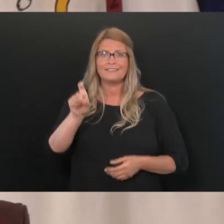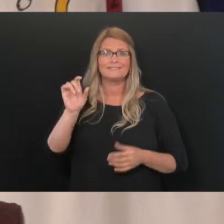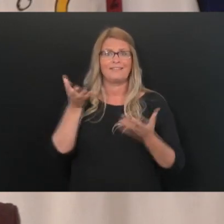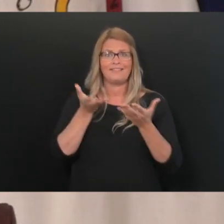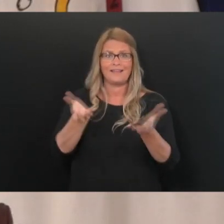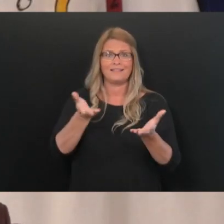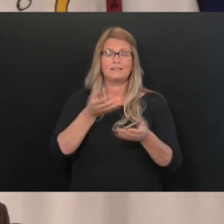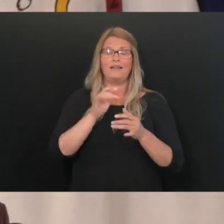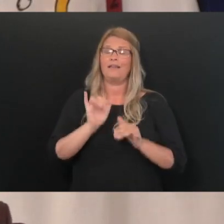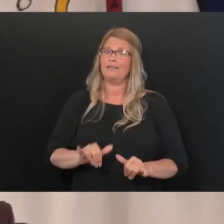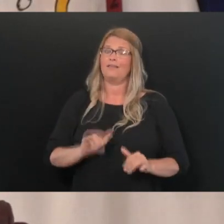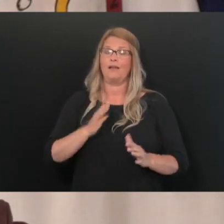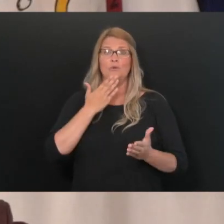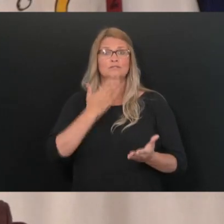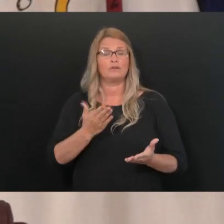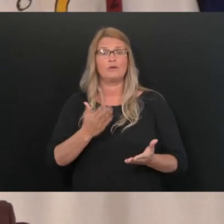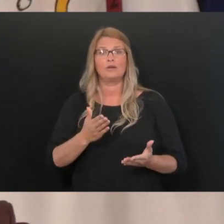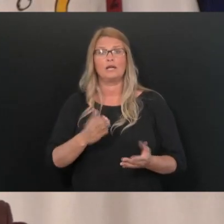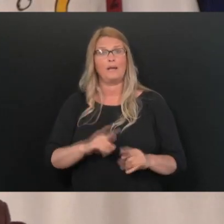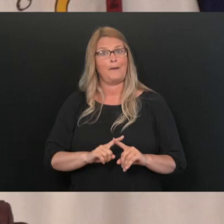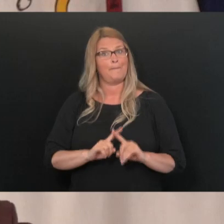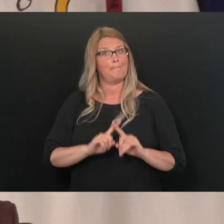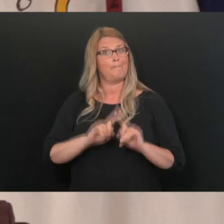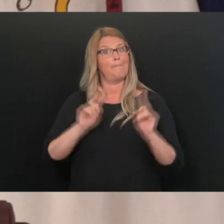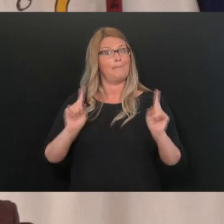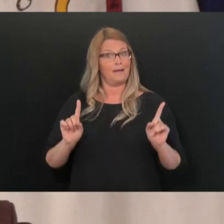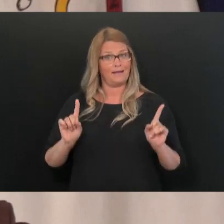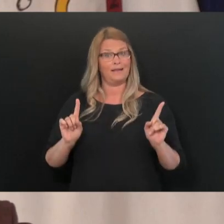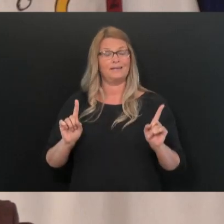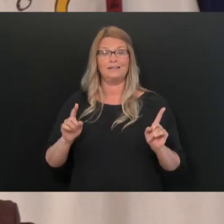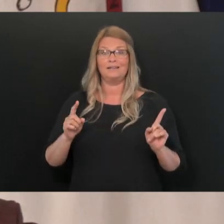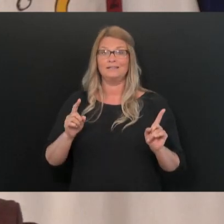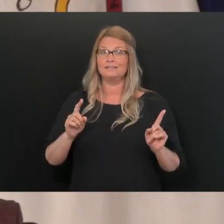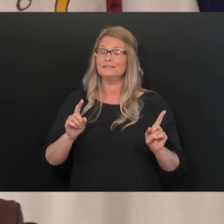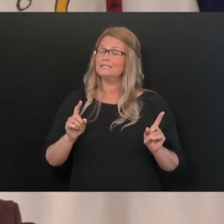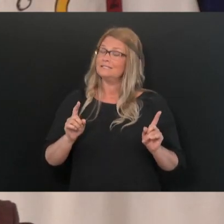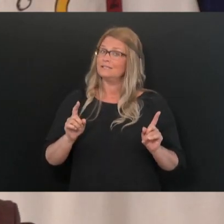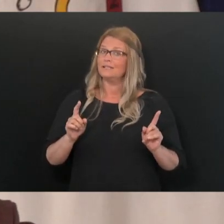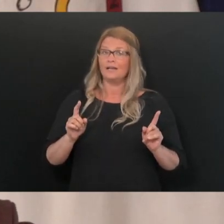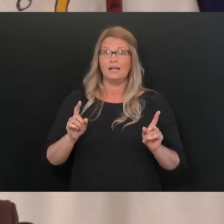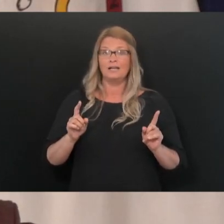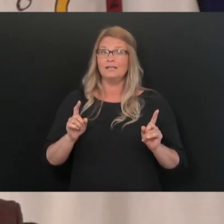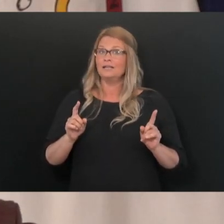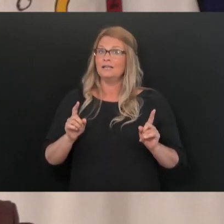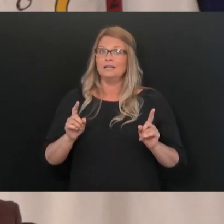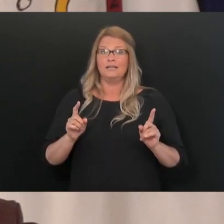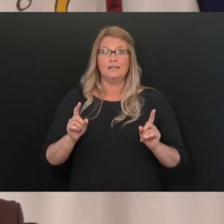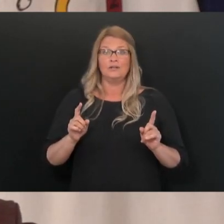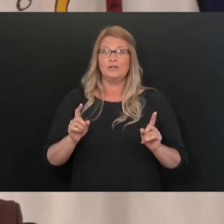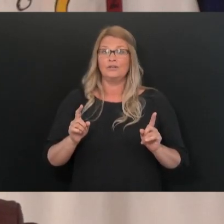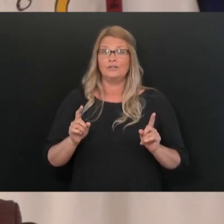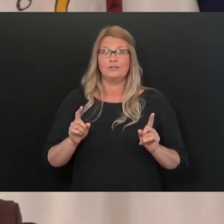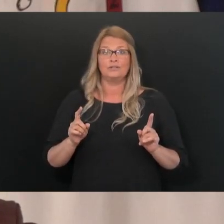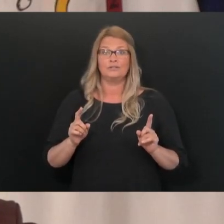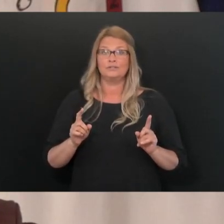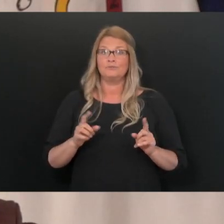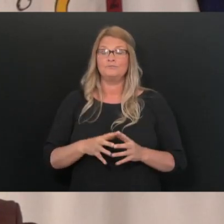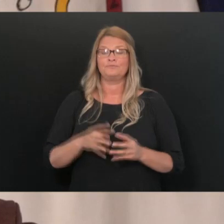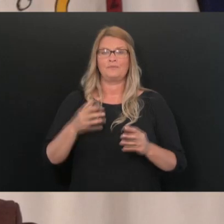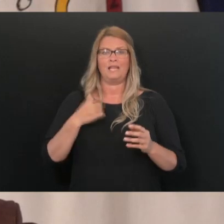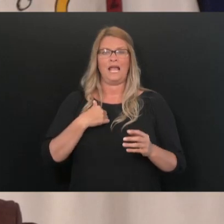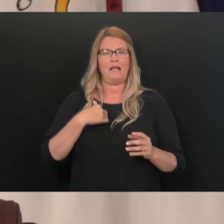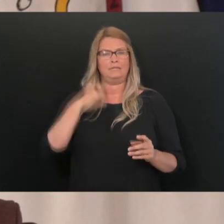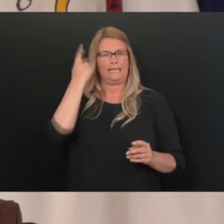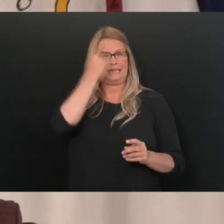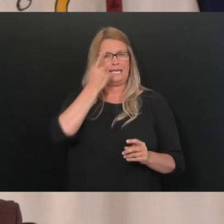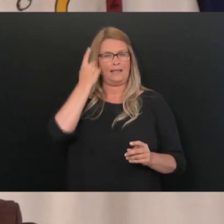go. And then I basically said, no, that's really not the way to go here.